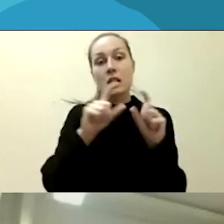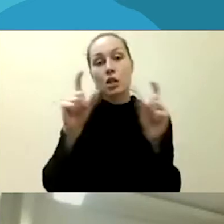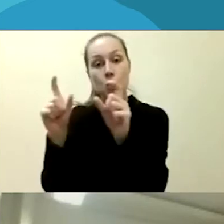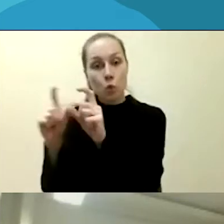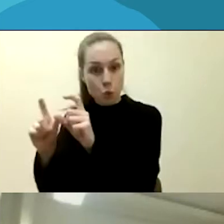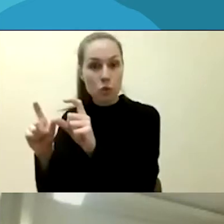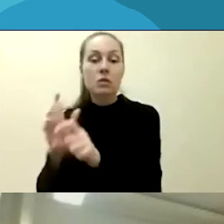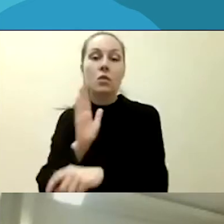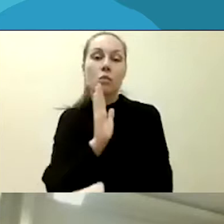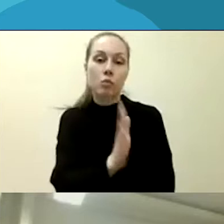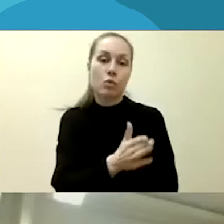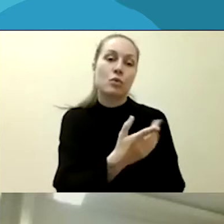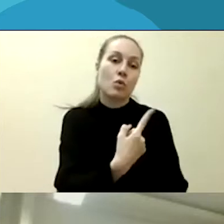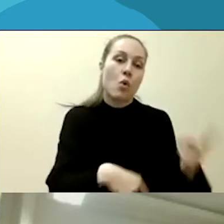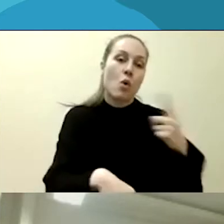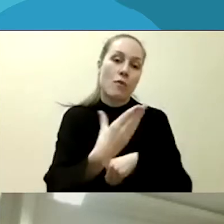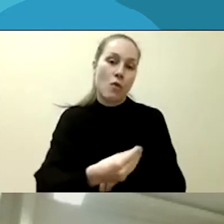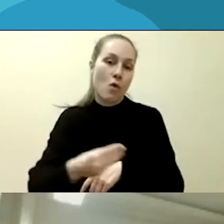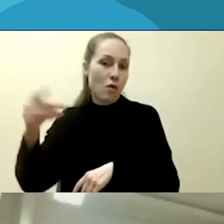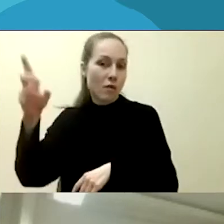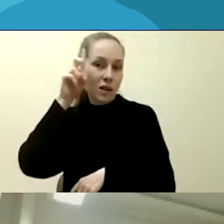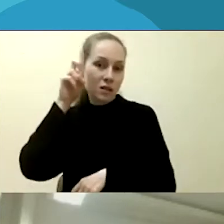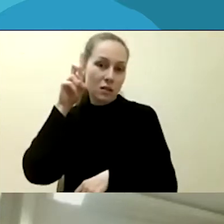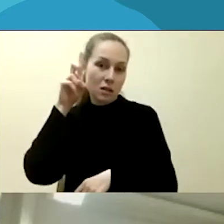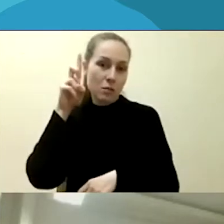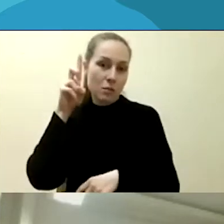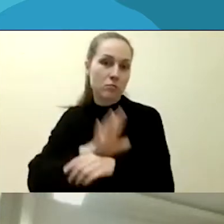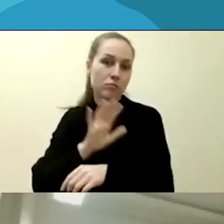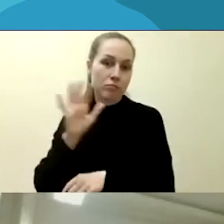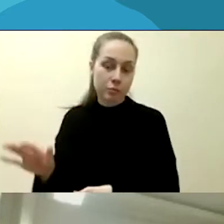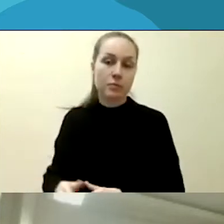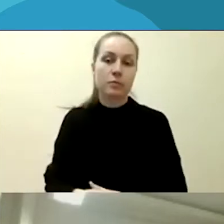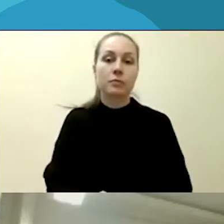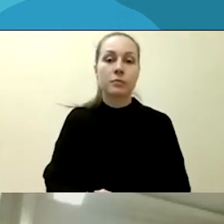And what is successful in Sweden? The government